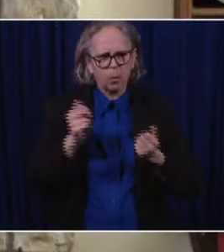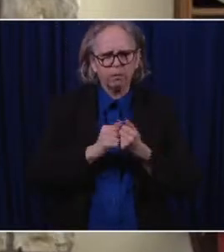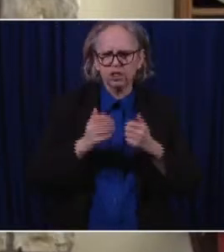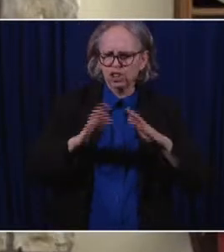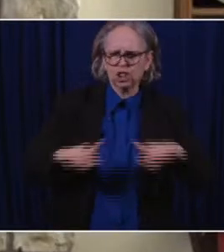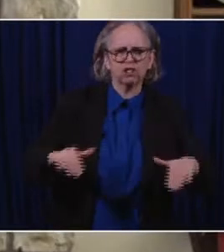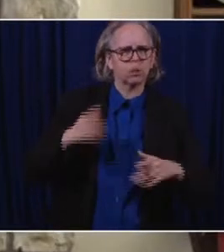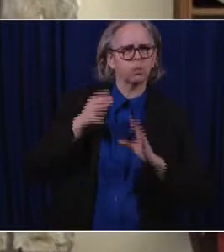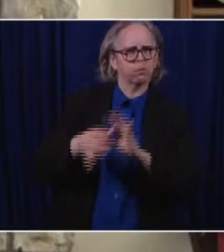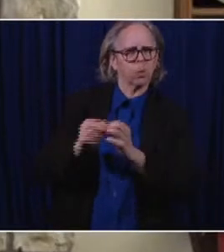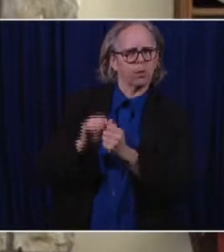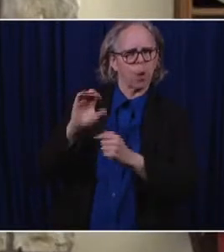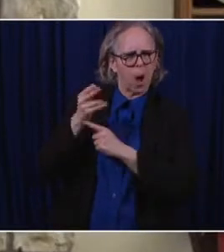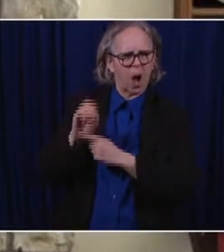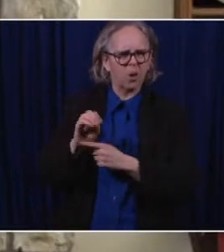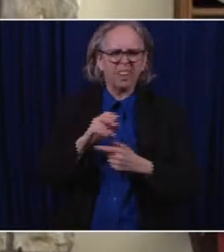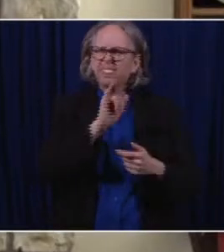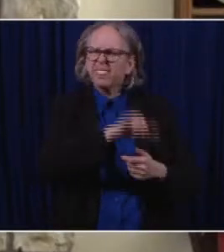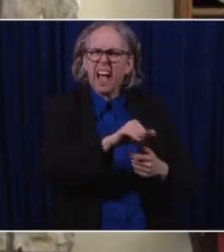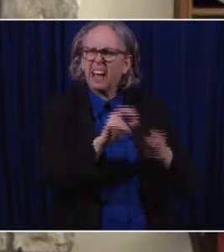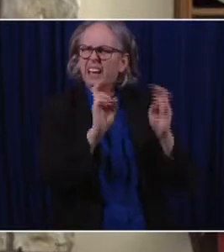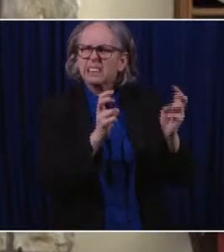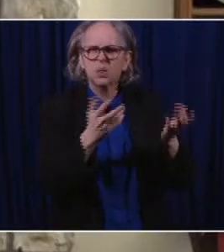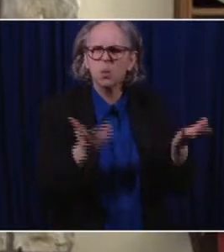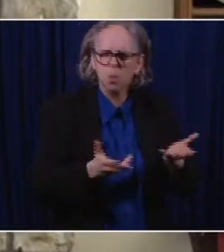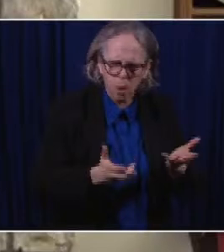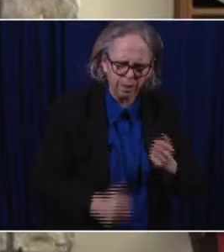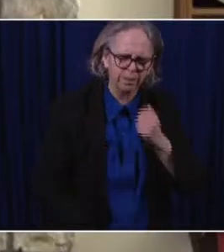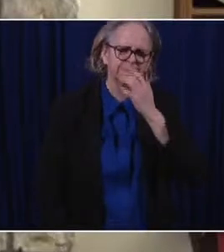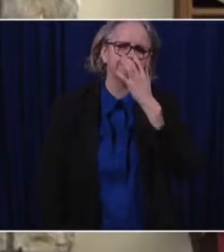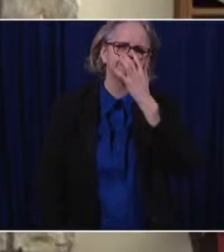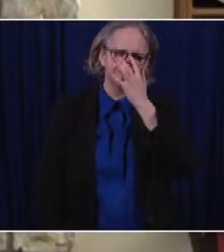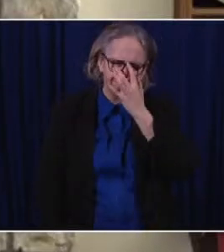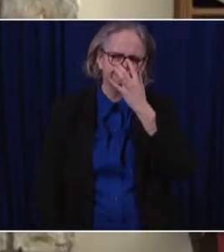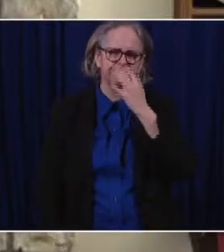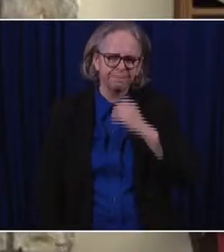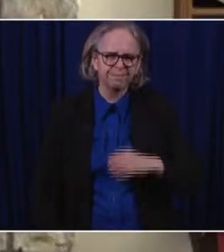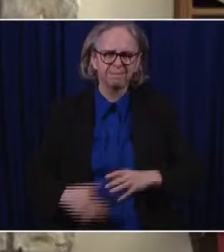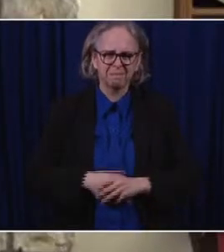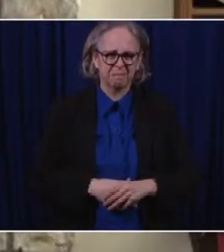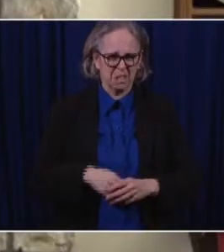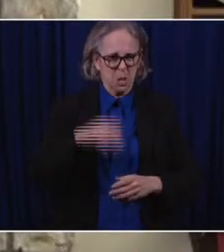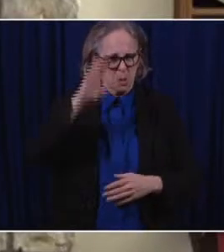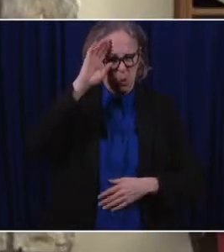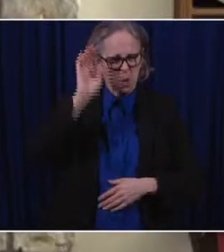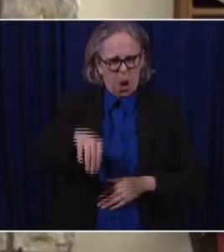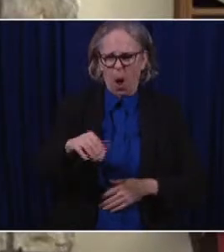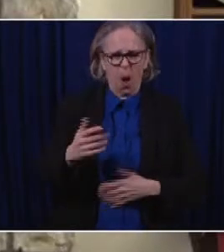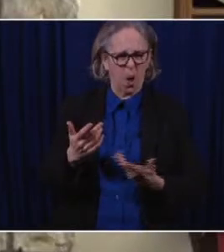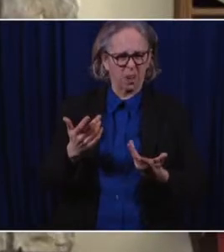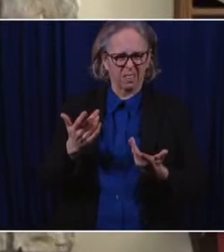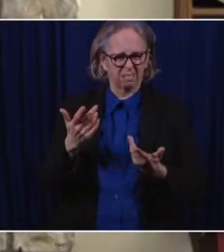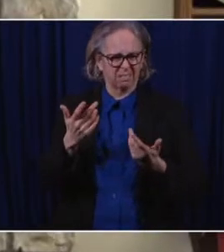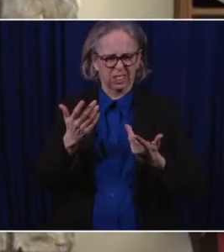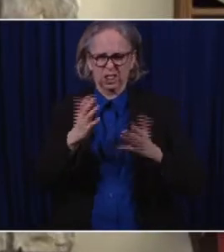discussion about how we help our children who are behind, those who are behind, get caught